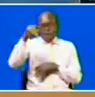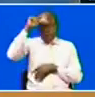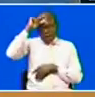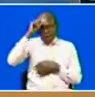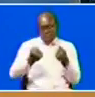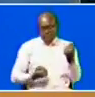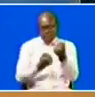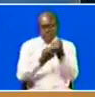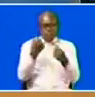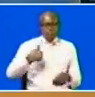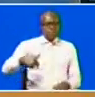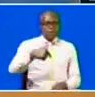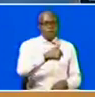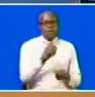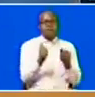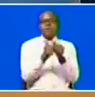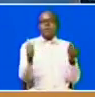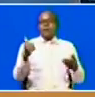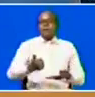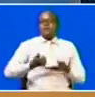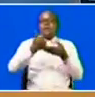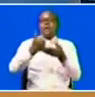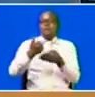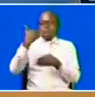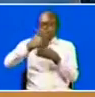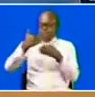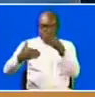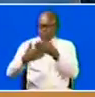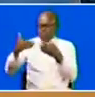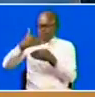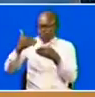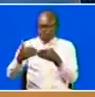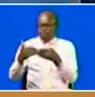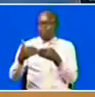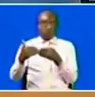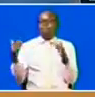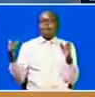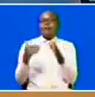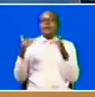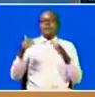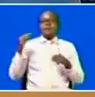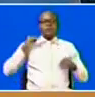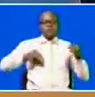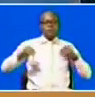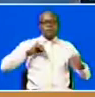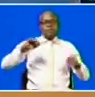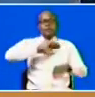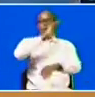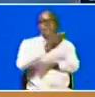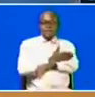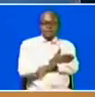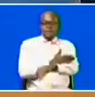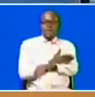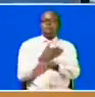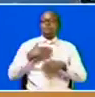strongly supported us in helping us build an anti-corruption capacity.